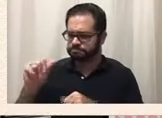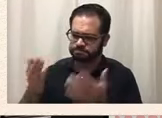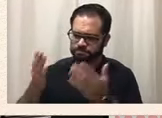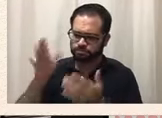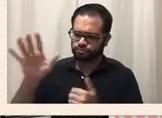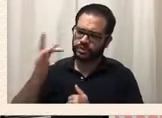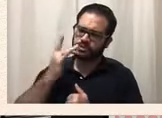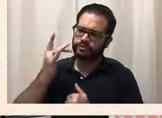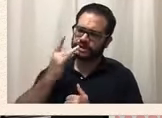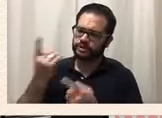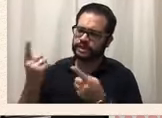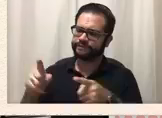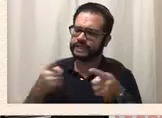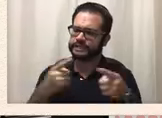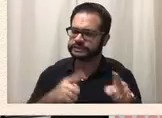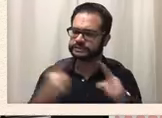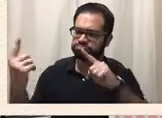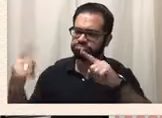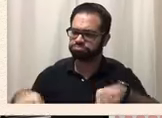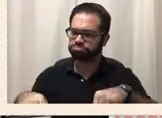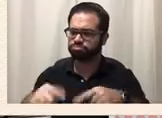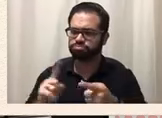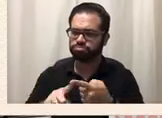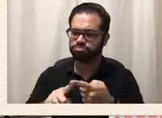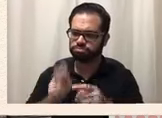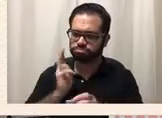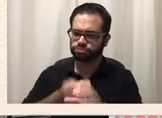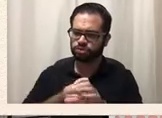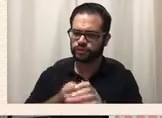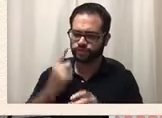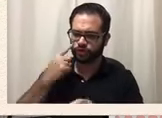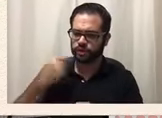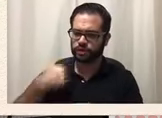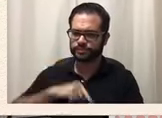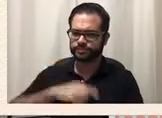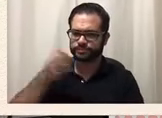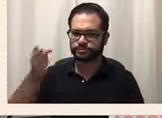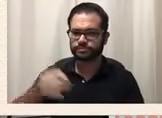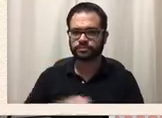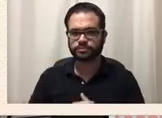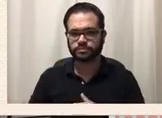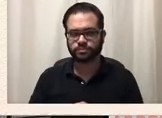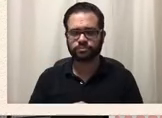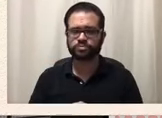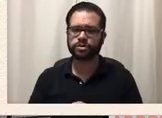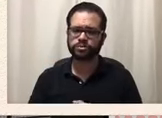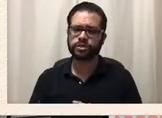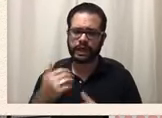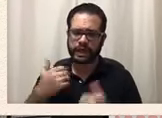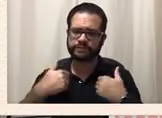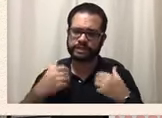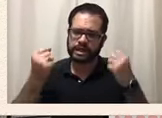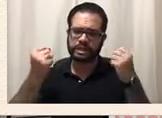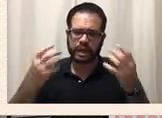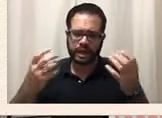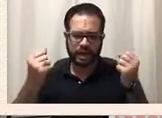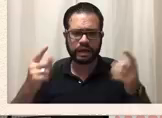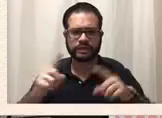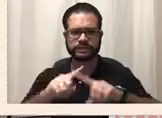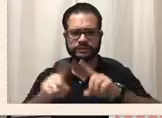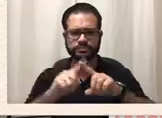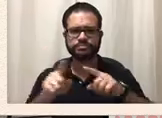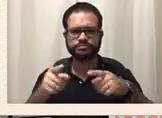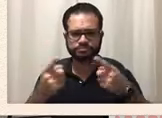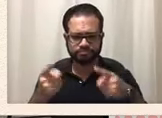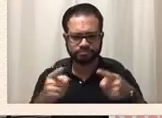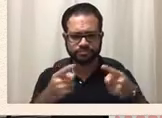you've been able to join us for there? Well, there's a lot of events that we did, but my favorite is